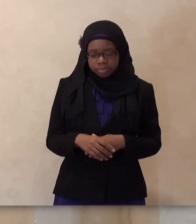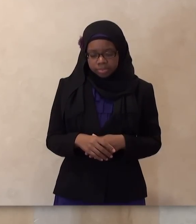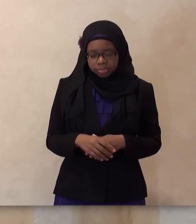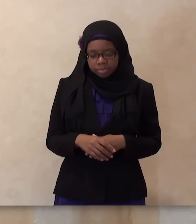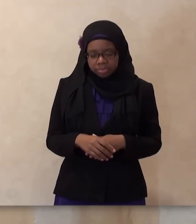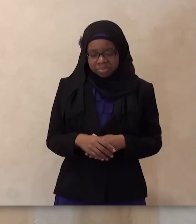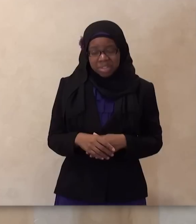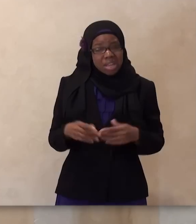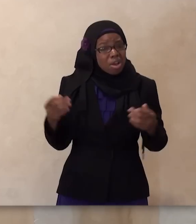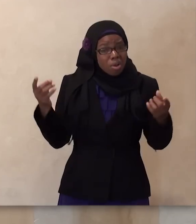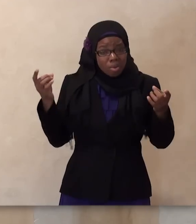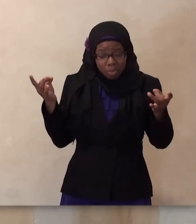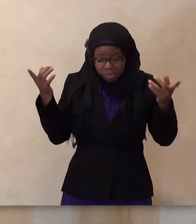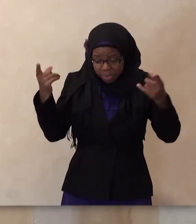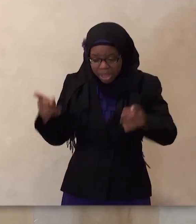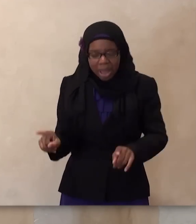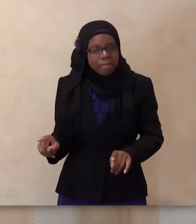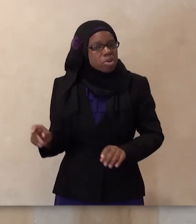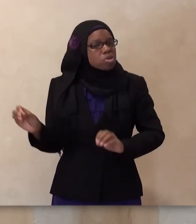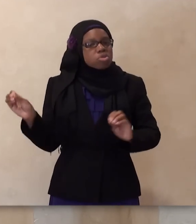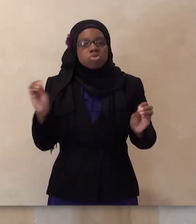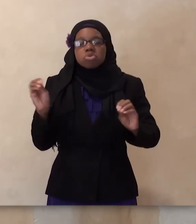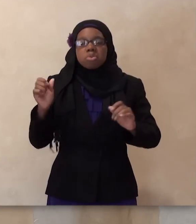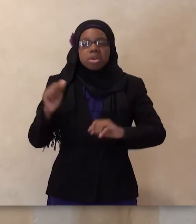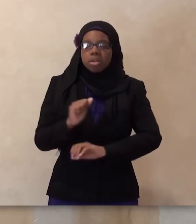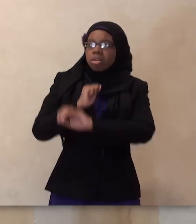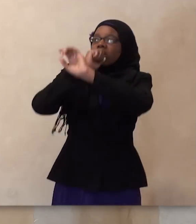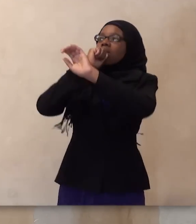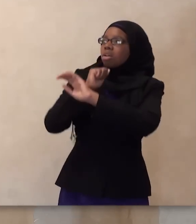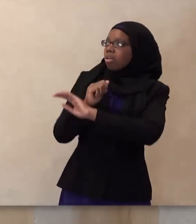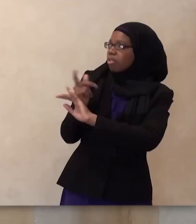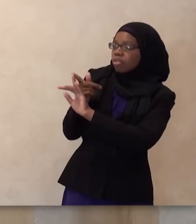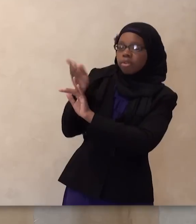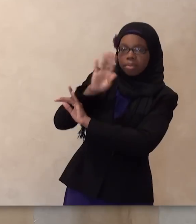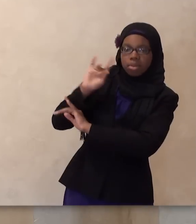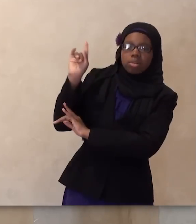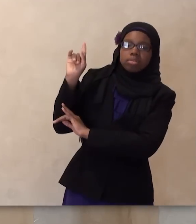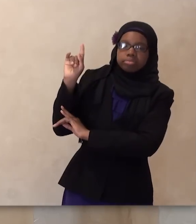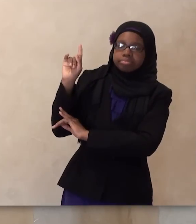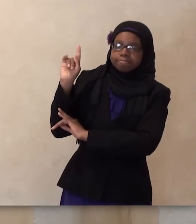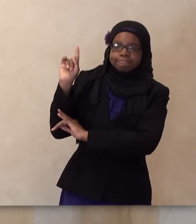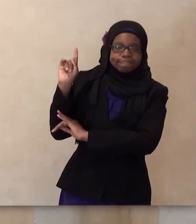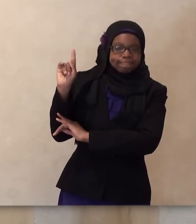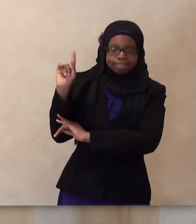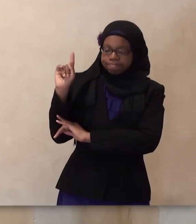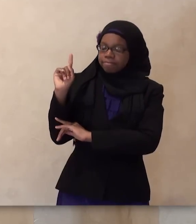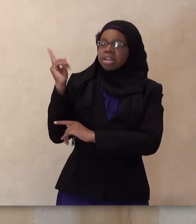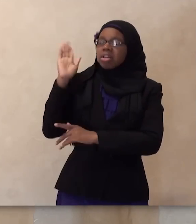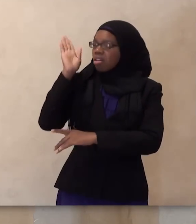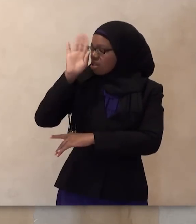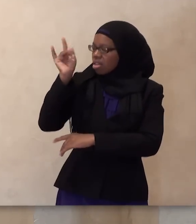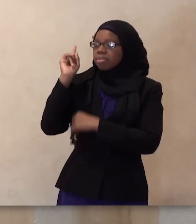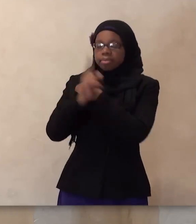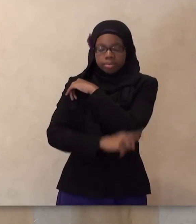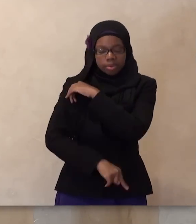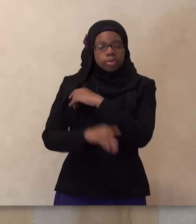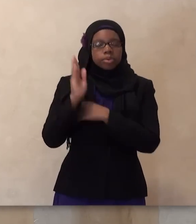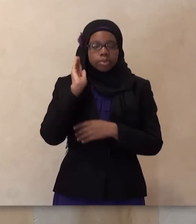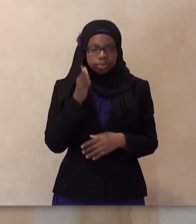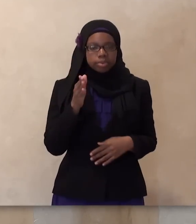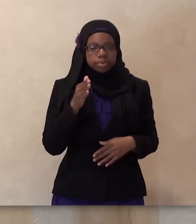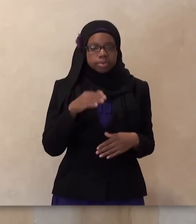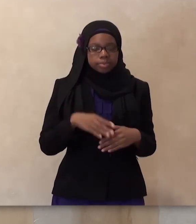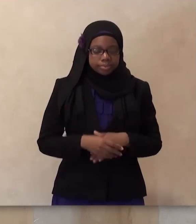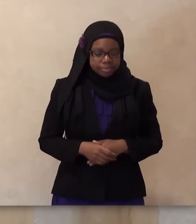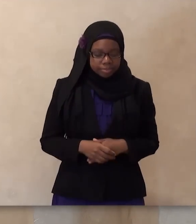Allah subhanahu wa ta'ala, nor could he defend or save himself from the punishment of Allah subhanahu wa ta'ala. Allah says at the end